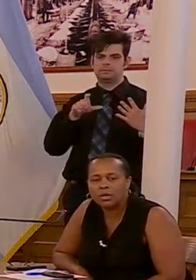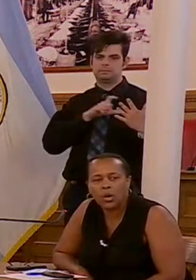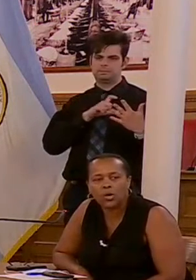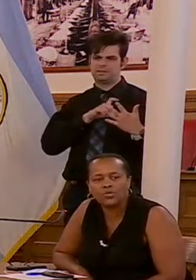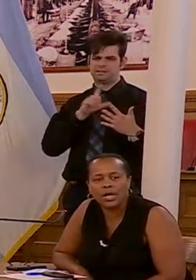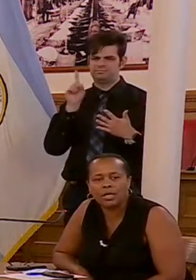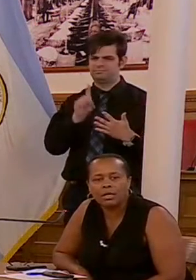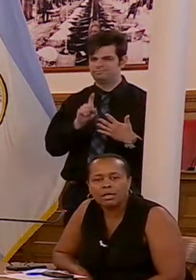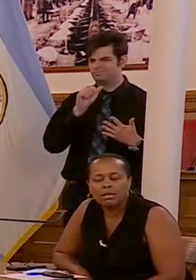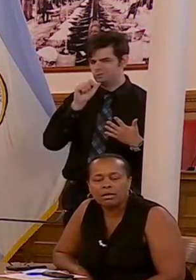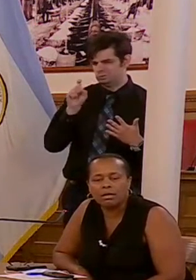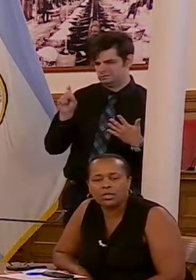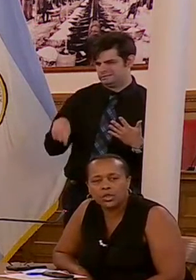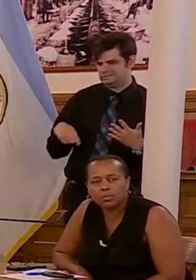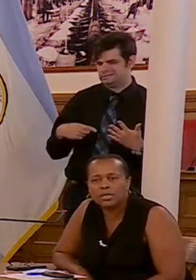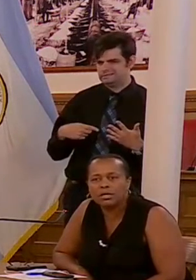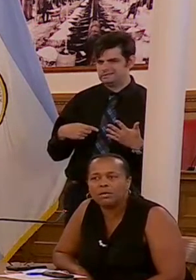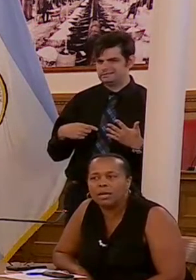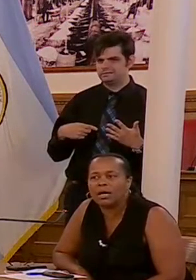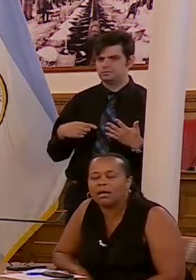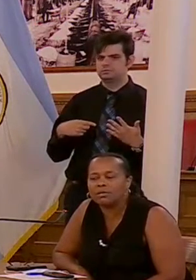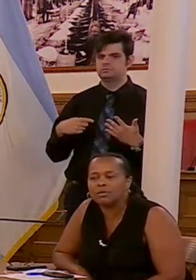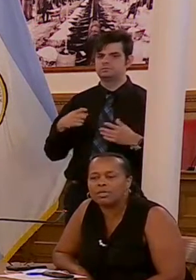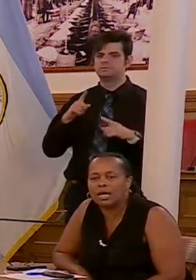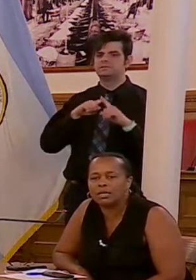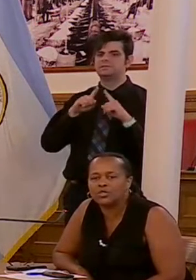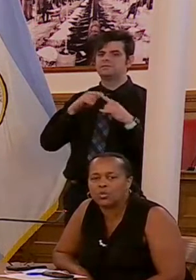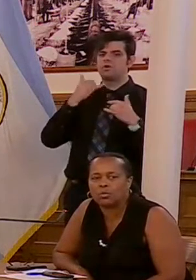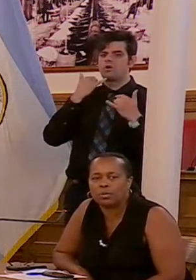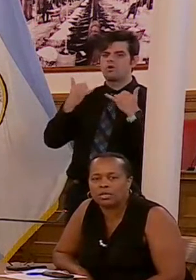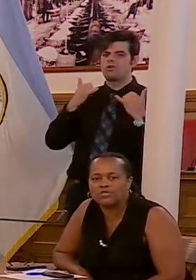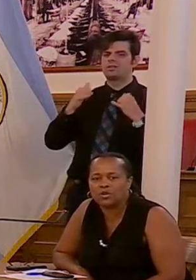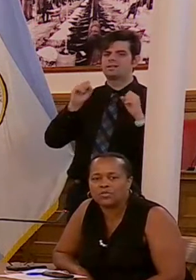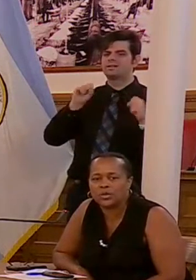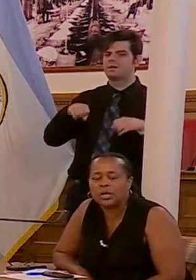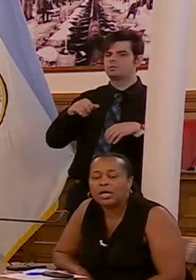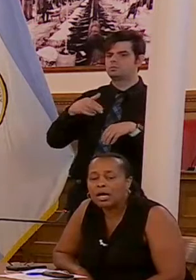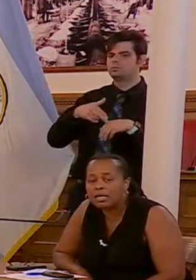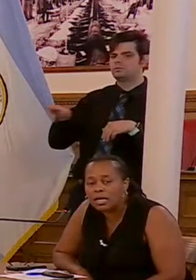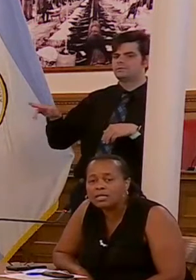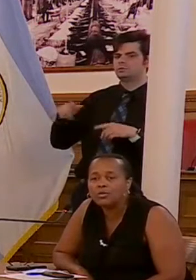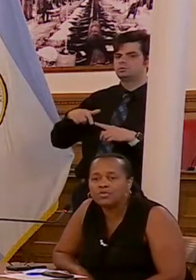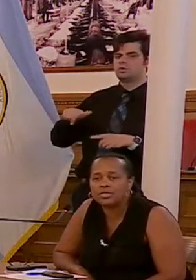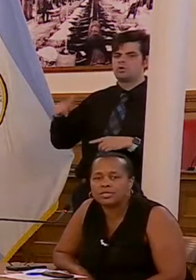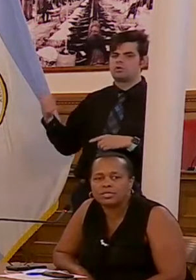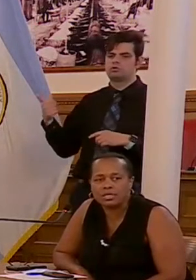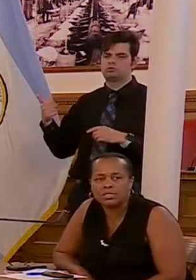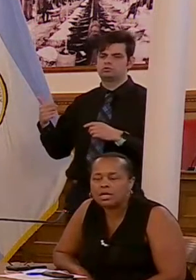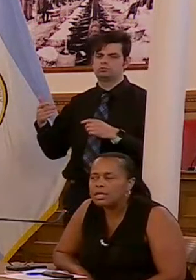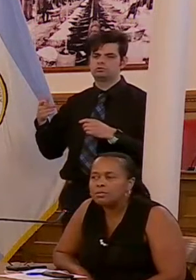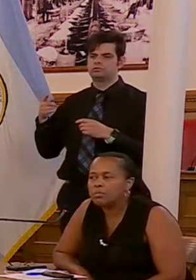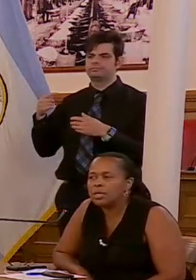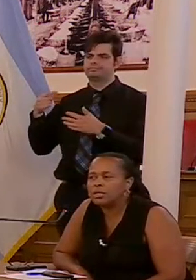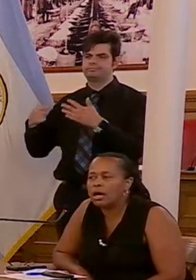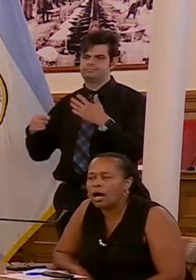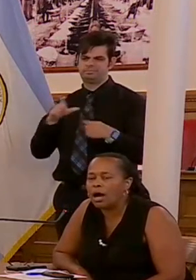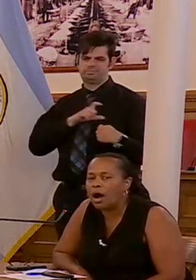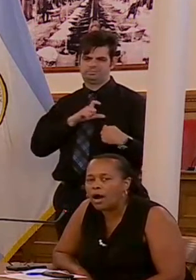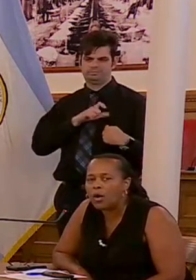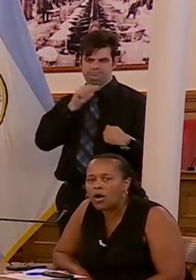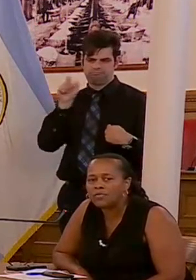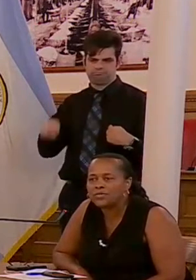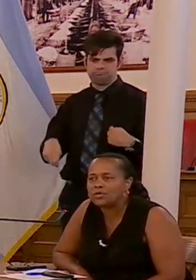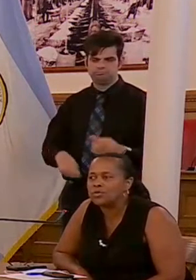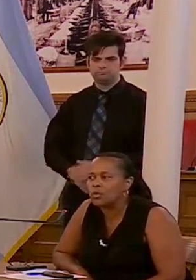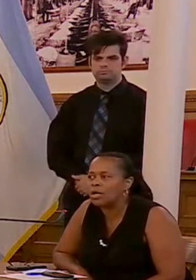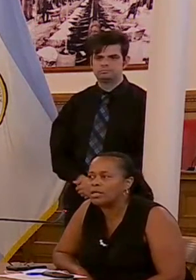of calls that could be done by other than a sworn police officer. And in those instances,